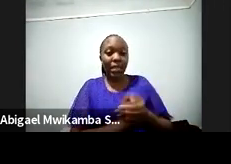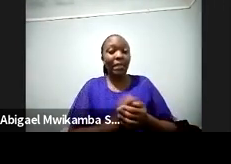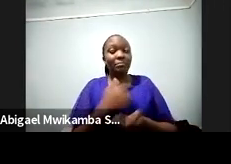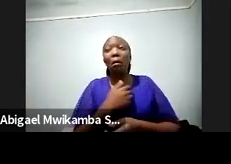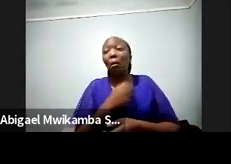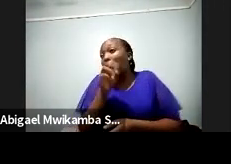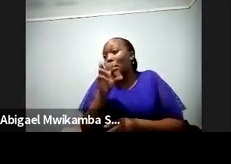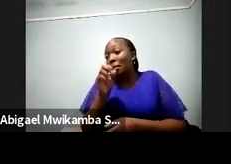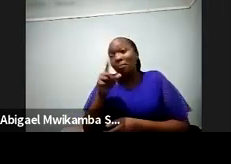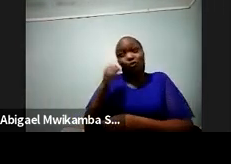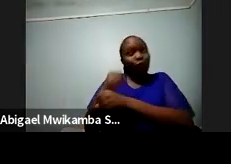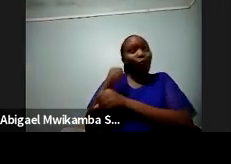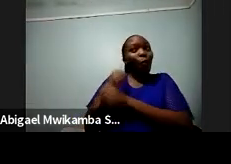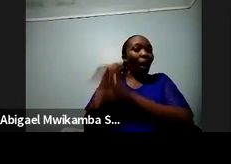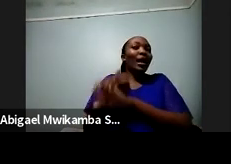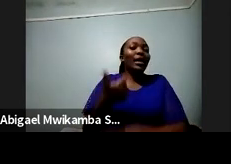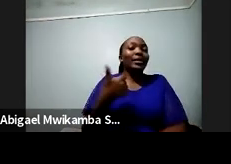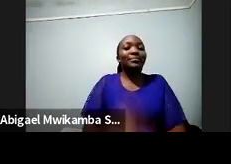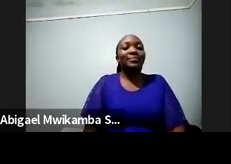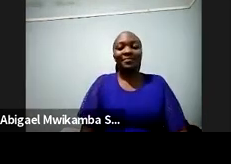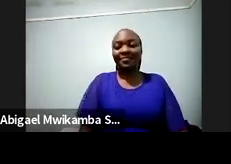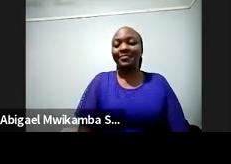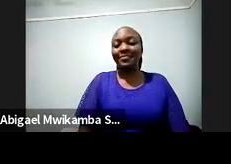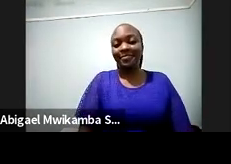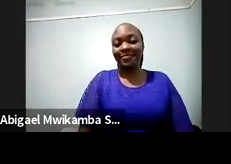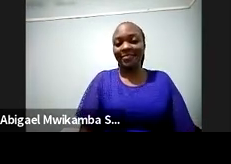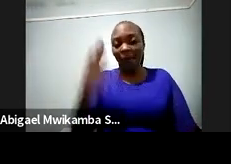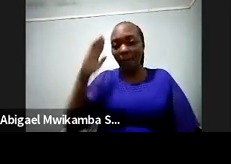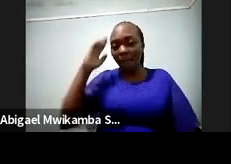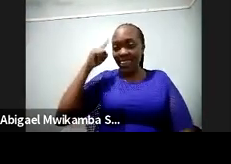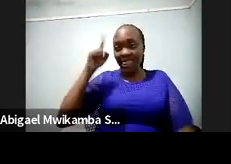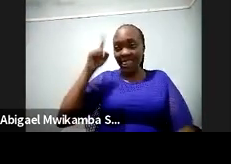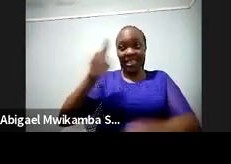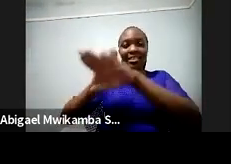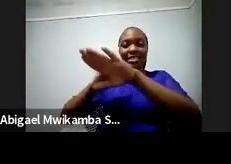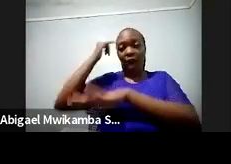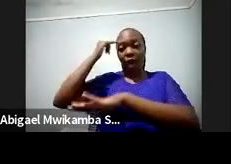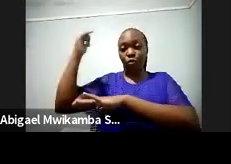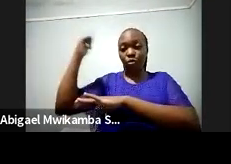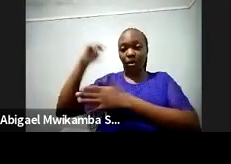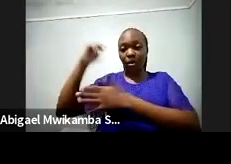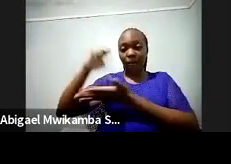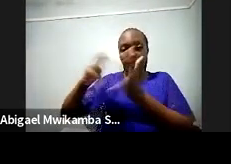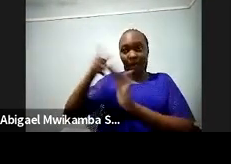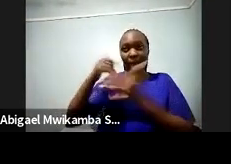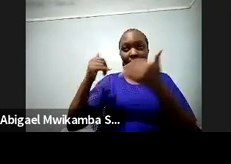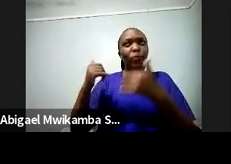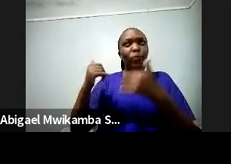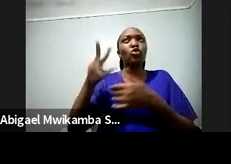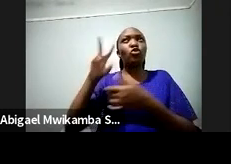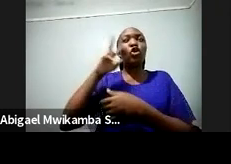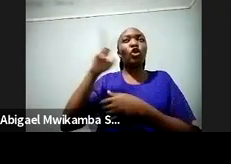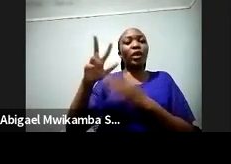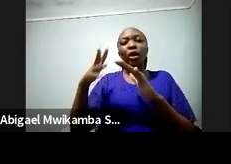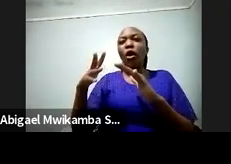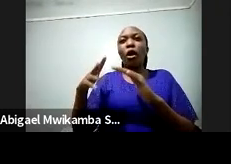But that's a good idea. That's a good financial goal. It means you are already looking at where you can influence. That you